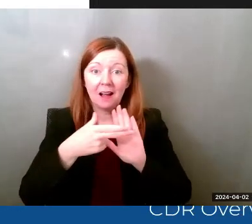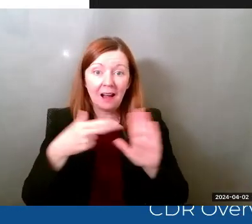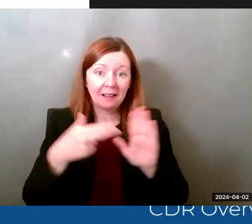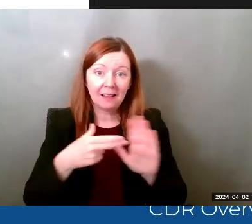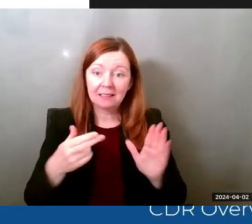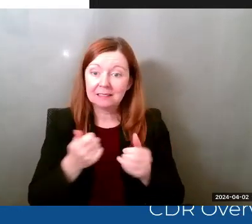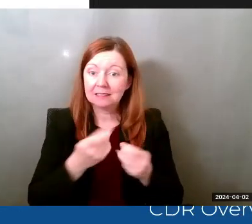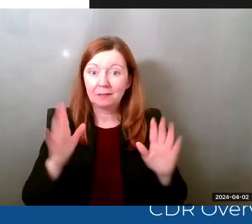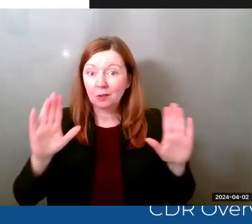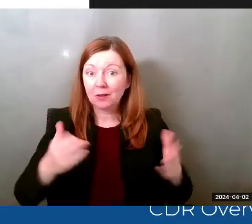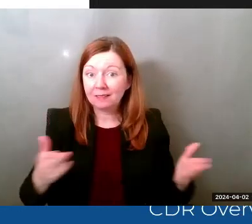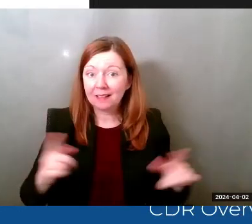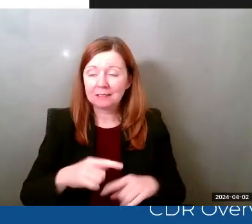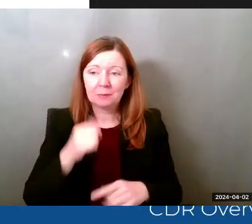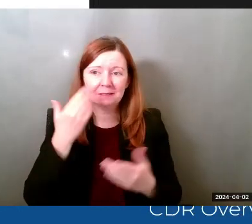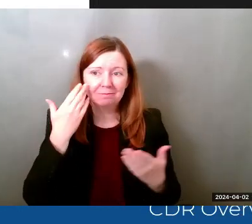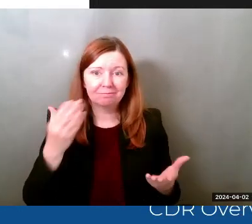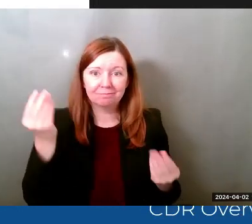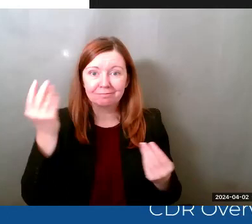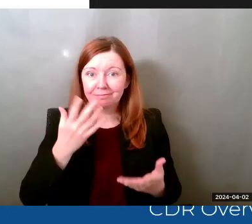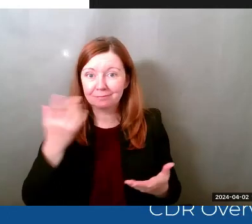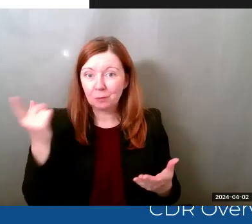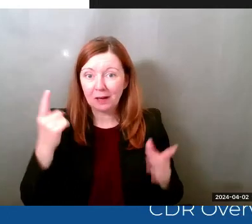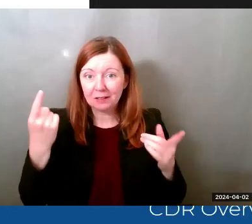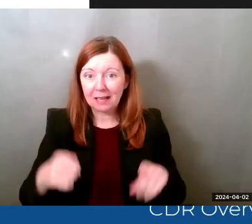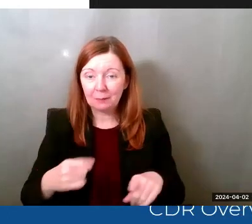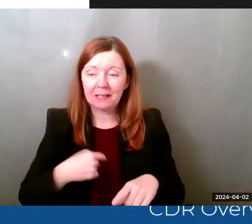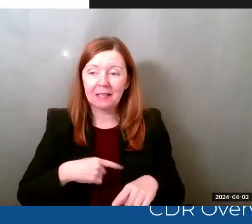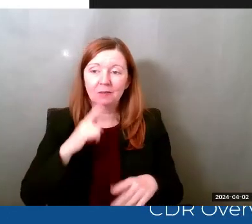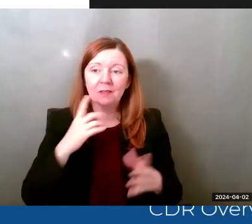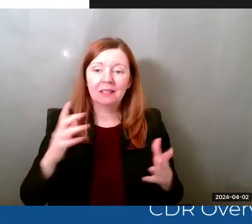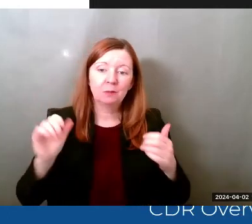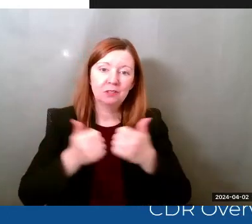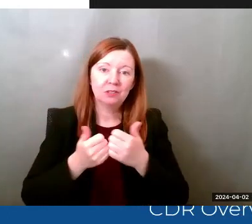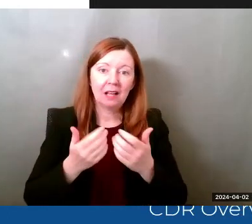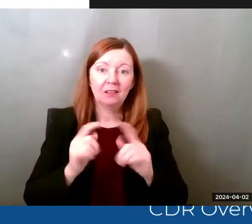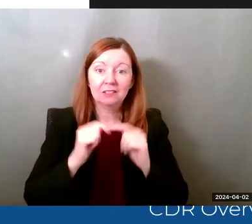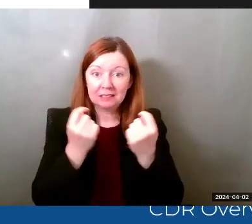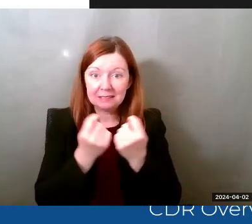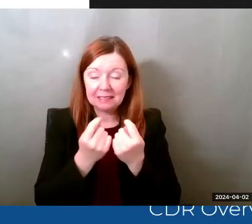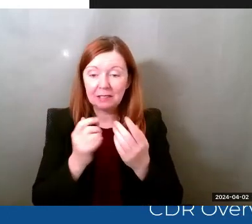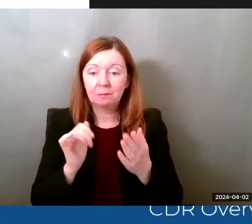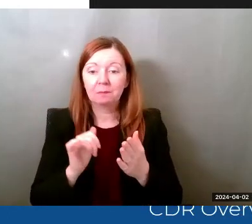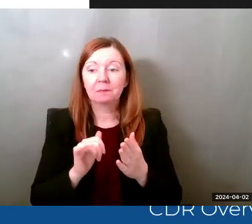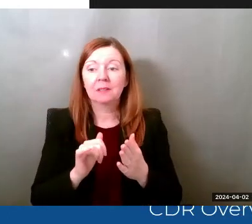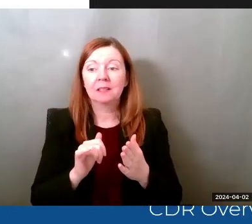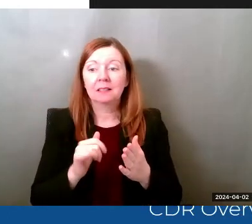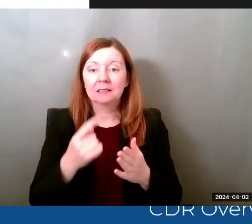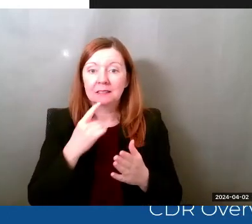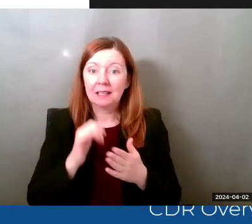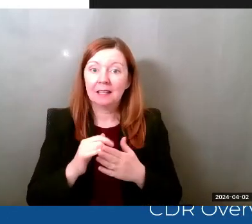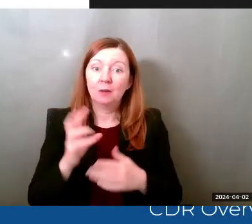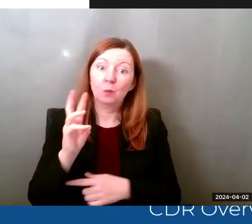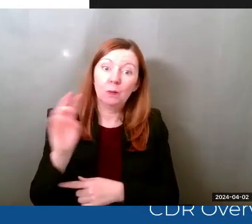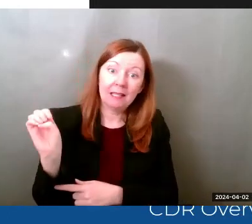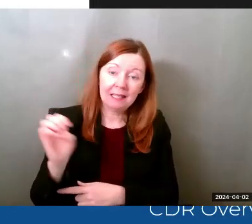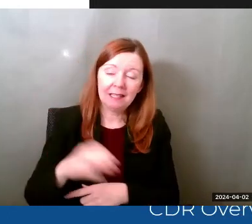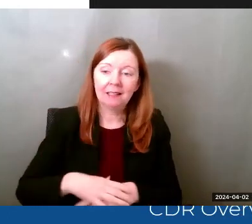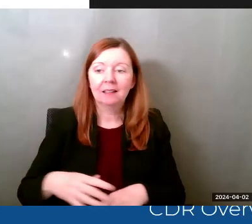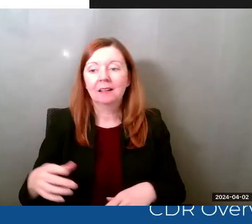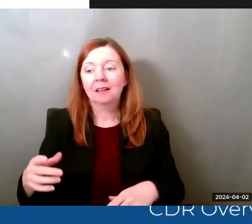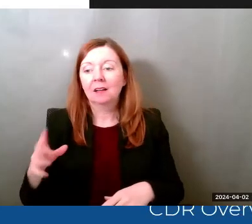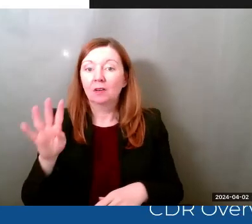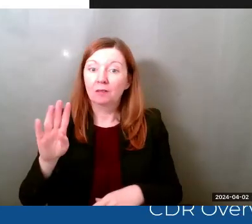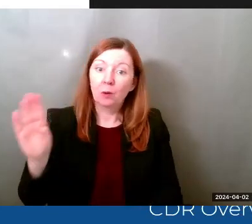tell us really where those things are happening. And I would really challenge this team that's coming in and saying, we, a $4